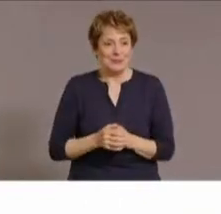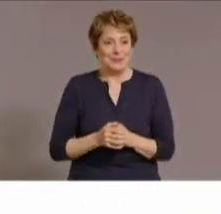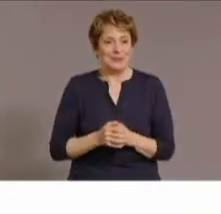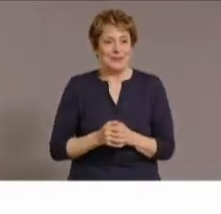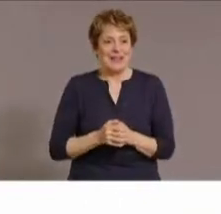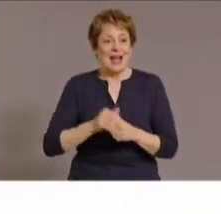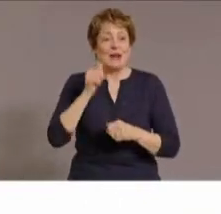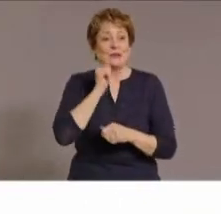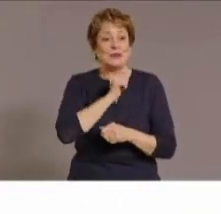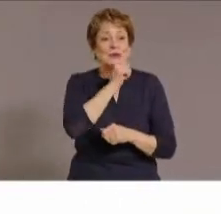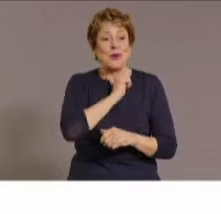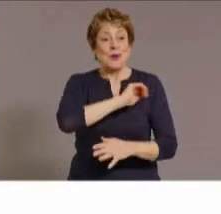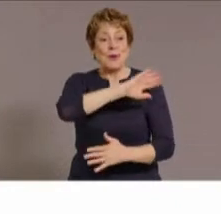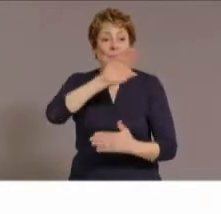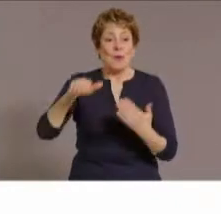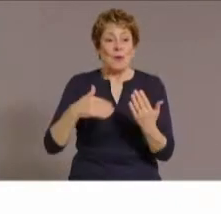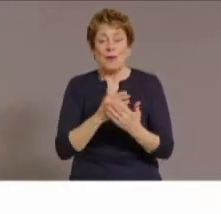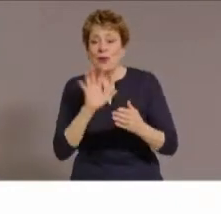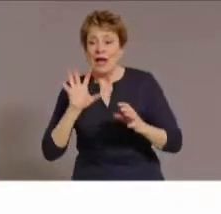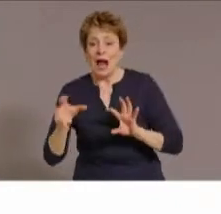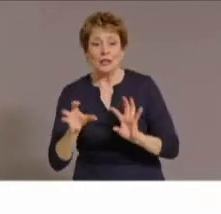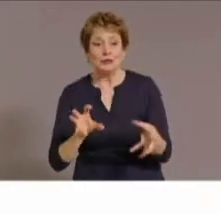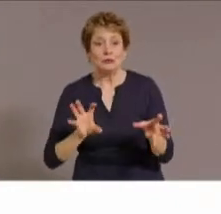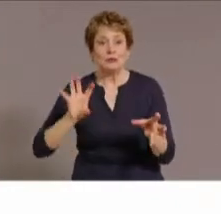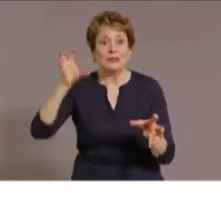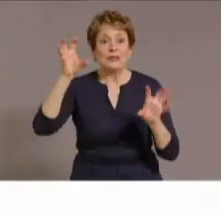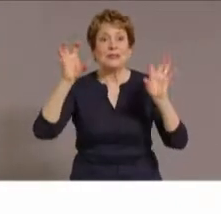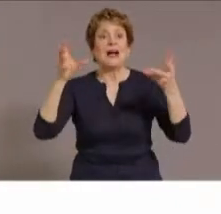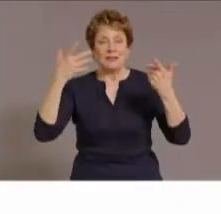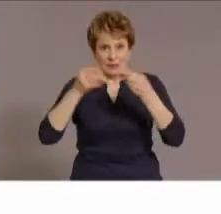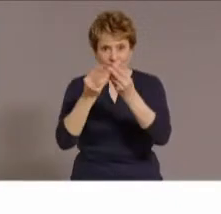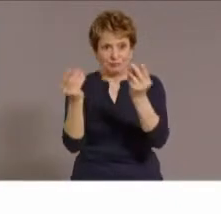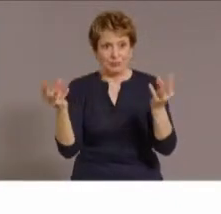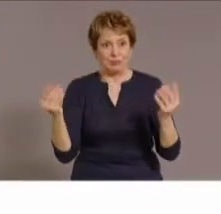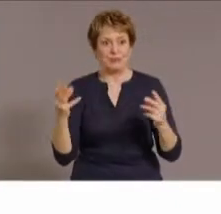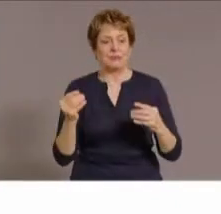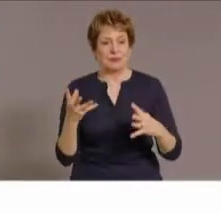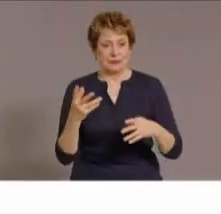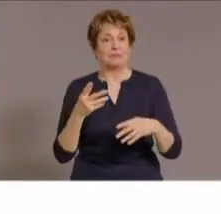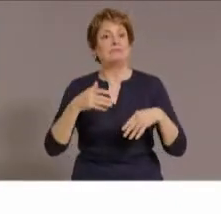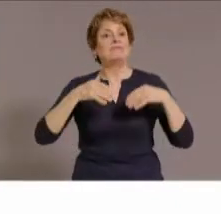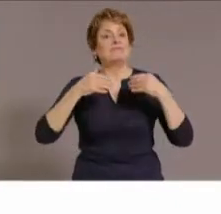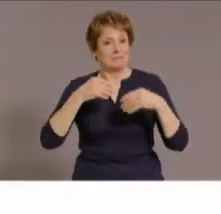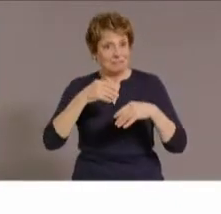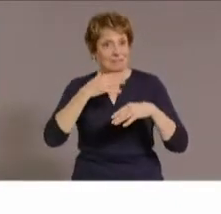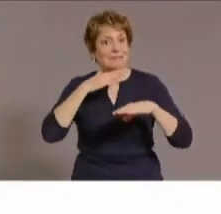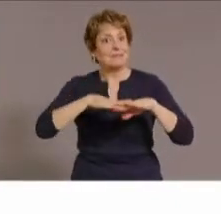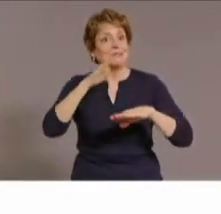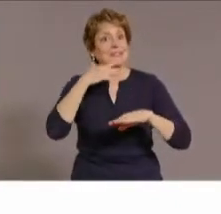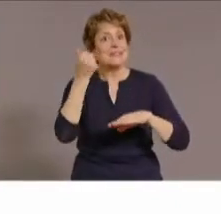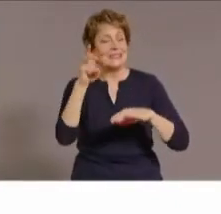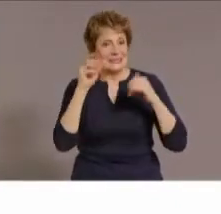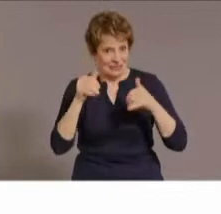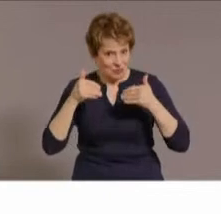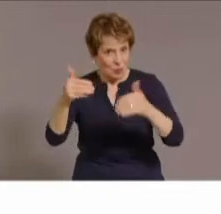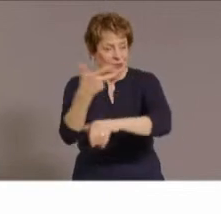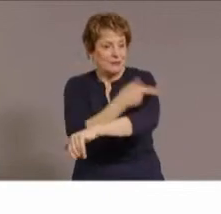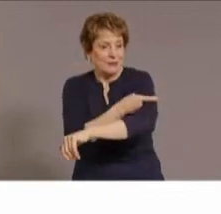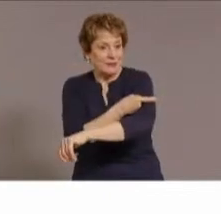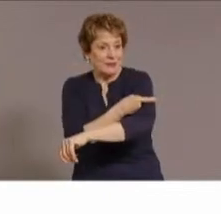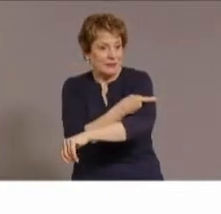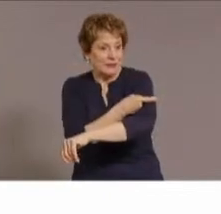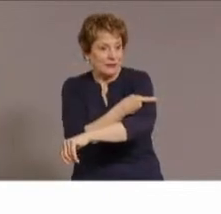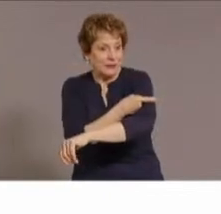15 counties are currently vaccinating those that are 16 and above. Pfizer has become more